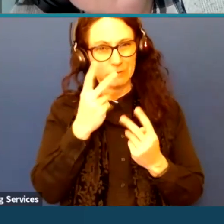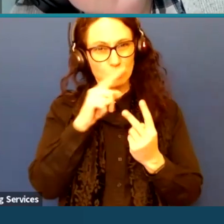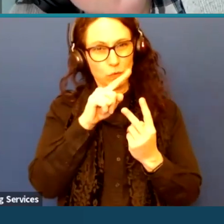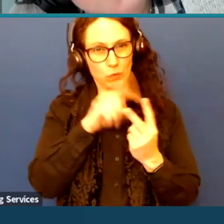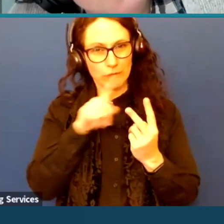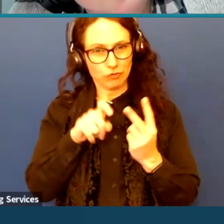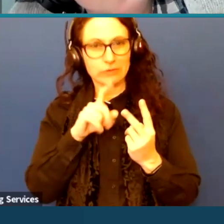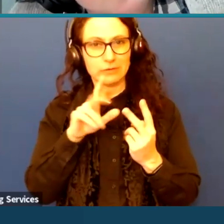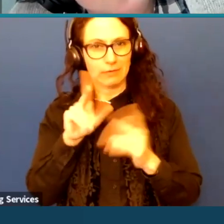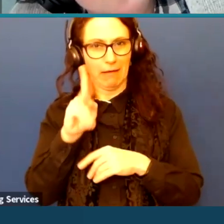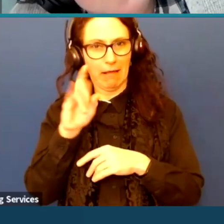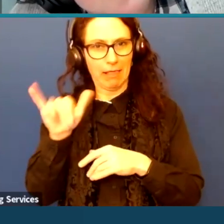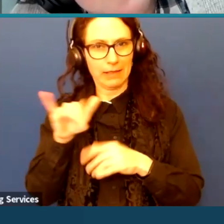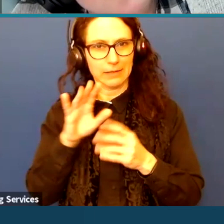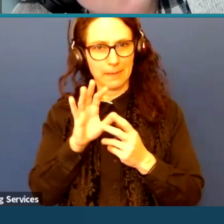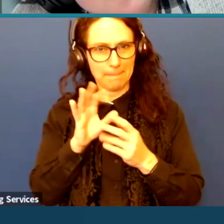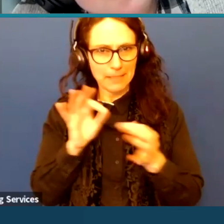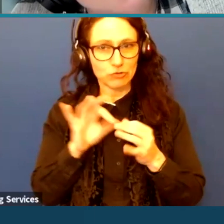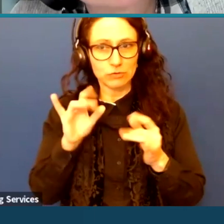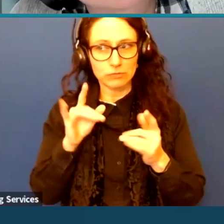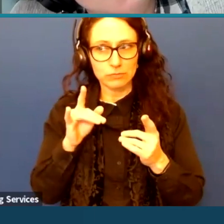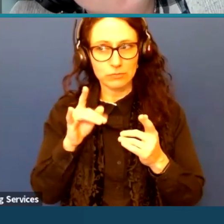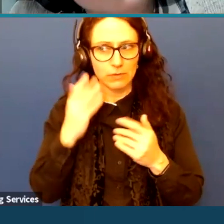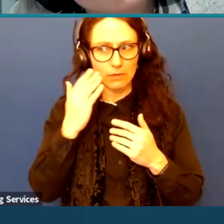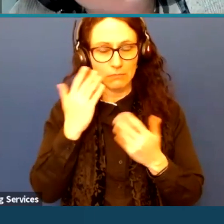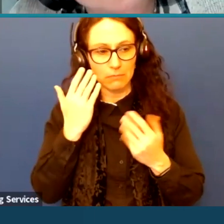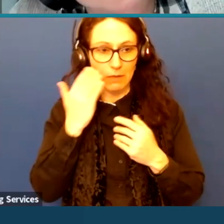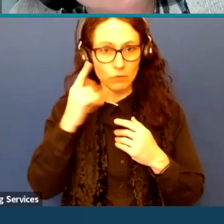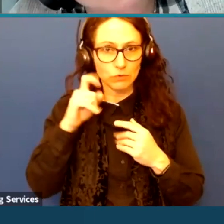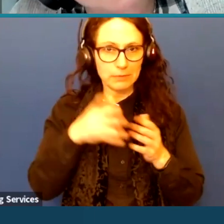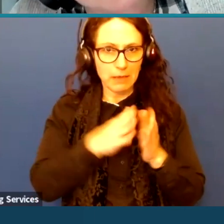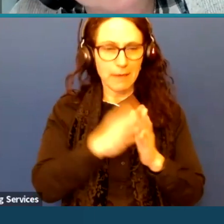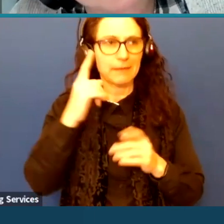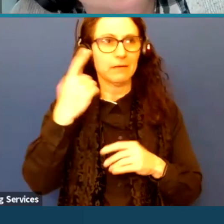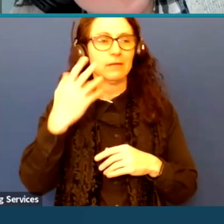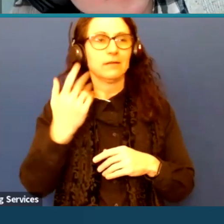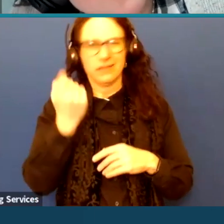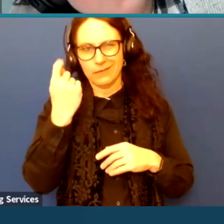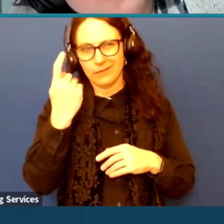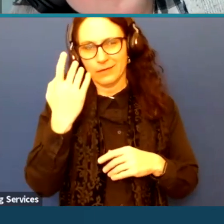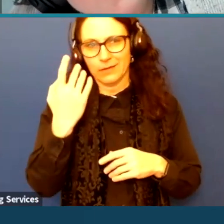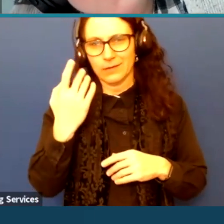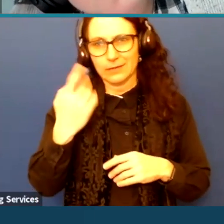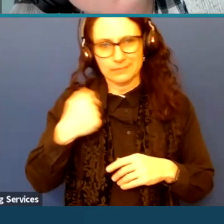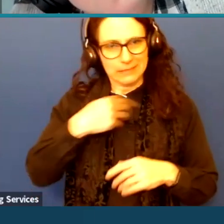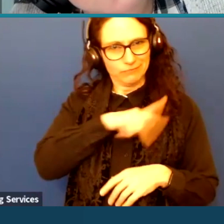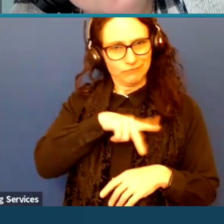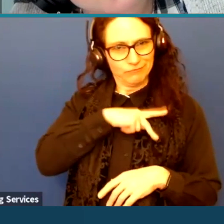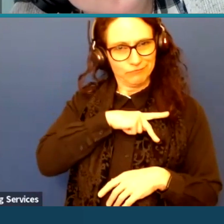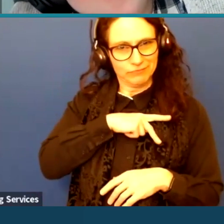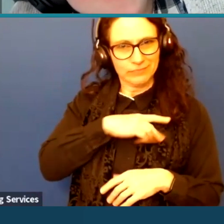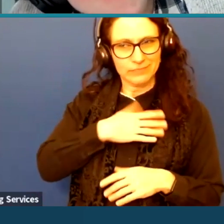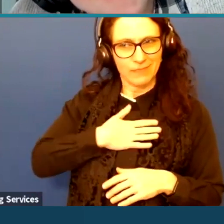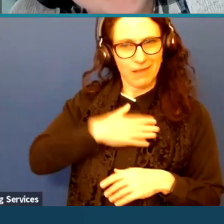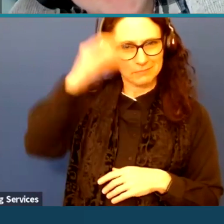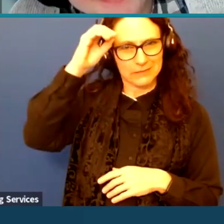could be asked, because to me, it seems pretty obvious. My